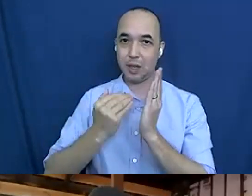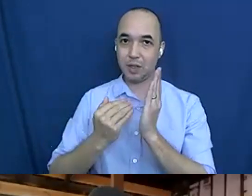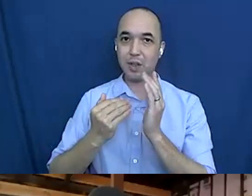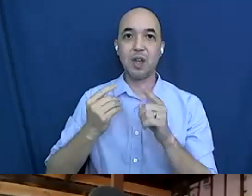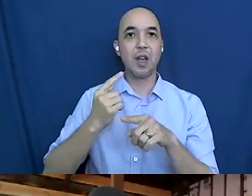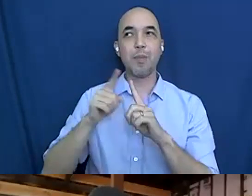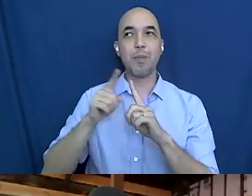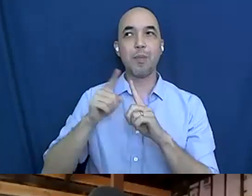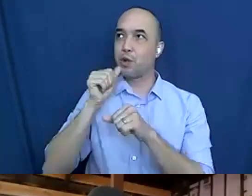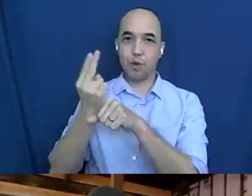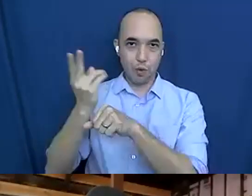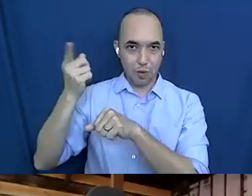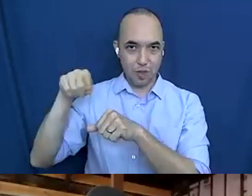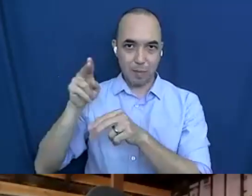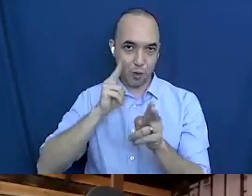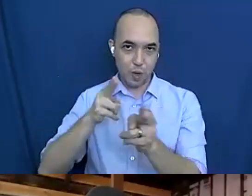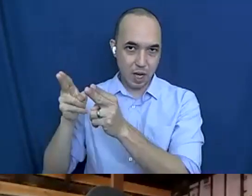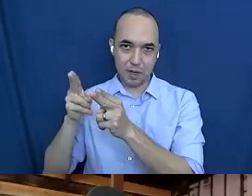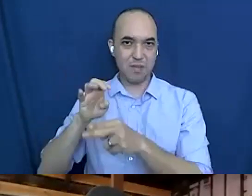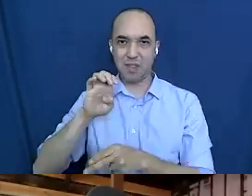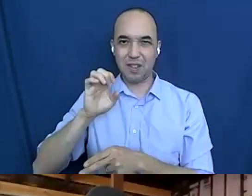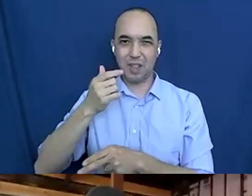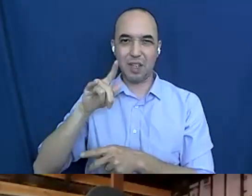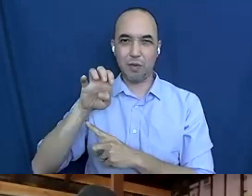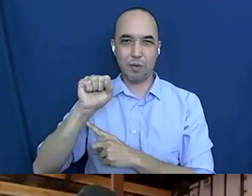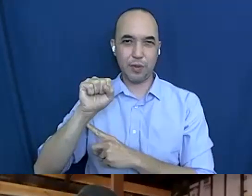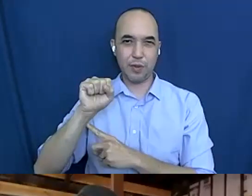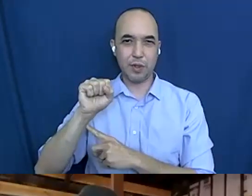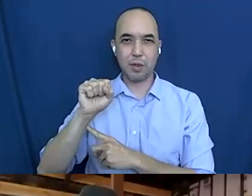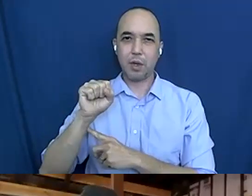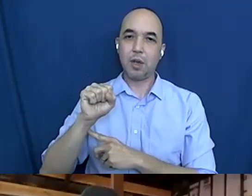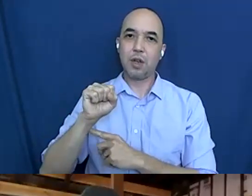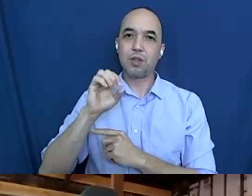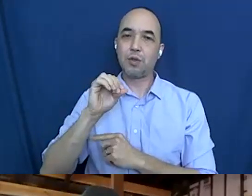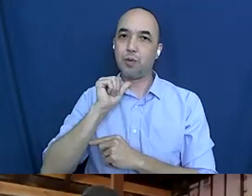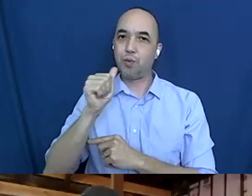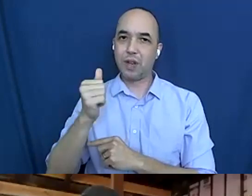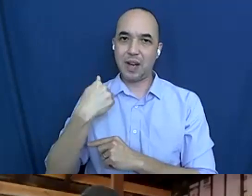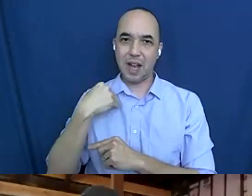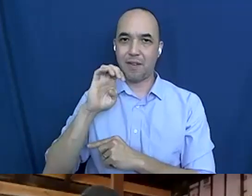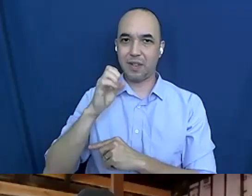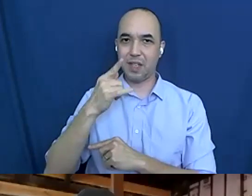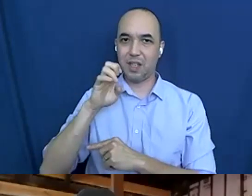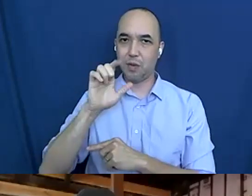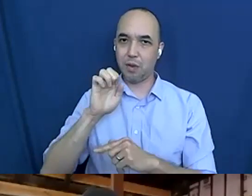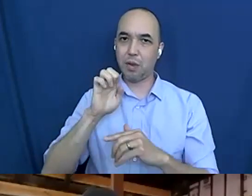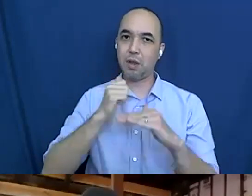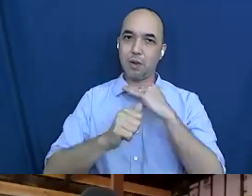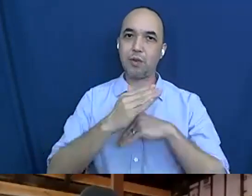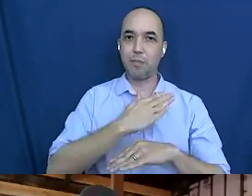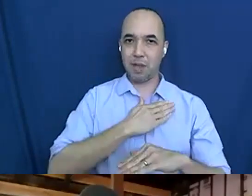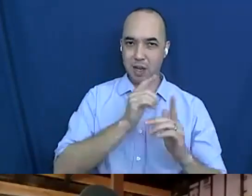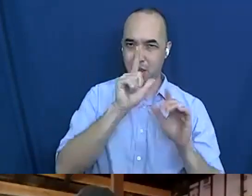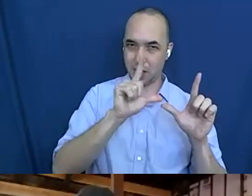eagles. Falconers really don't hunt with eagles. So you wouldn't put an eagle on a falconry license. Mm. All raptors hunt,